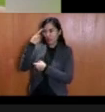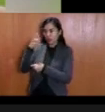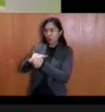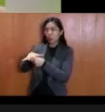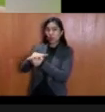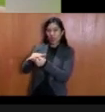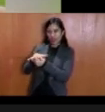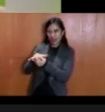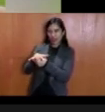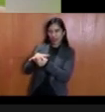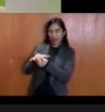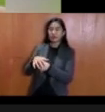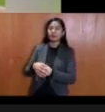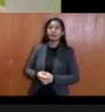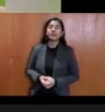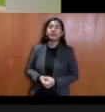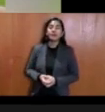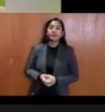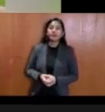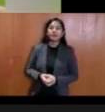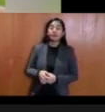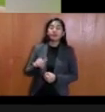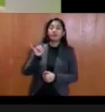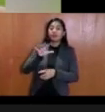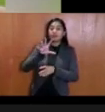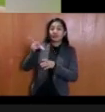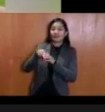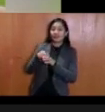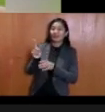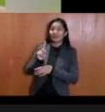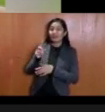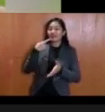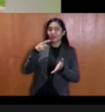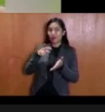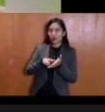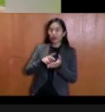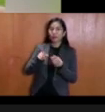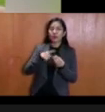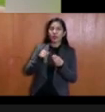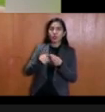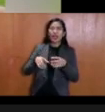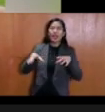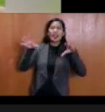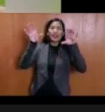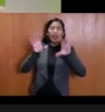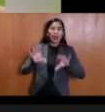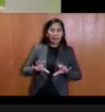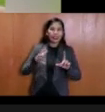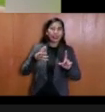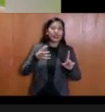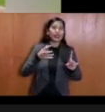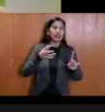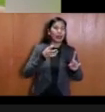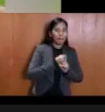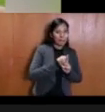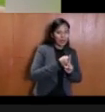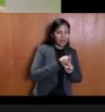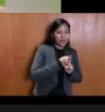setting. Now, that includes a report on climate impact of the business.